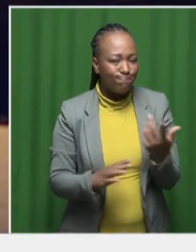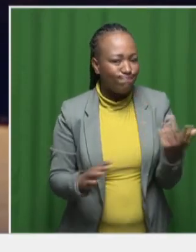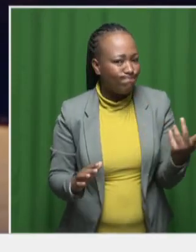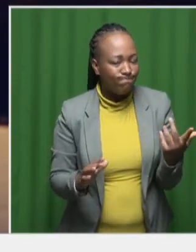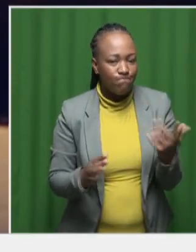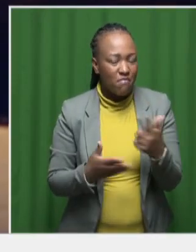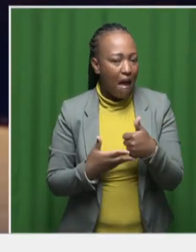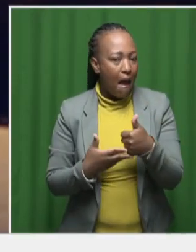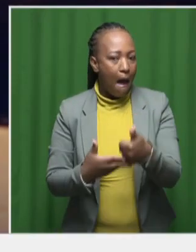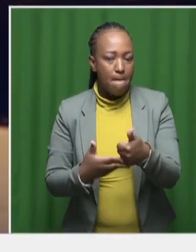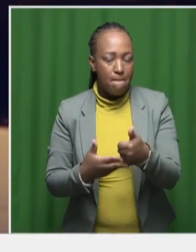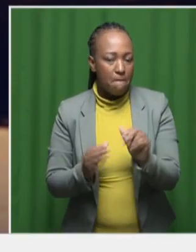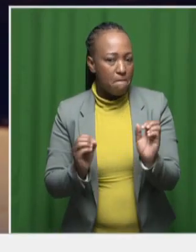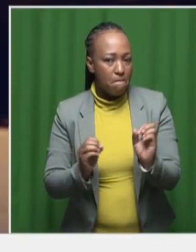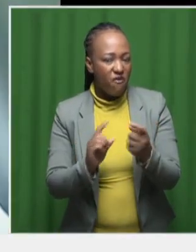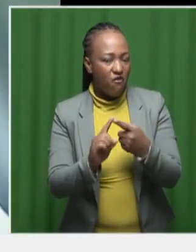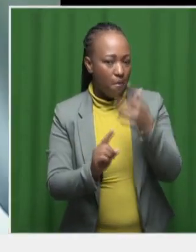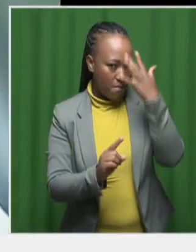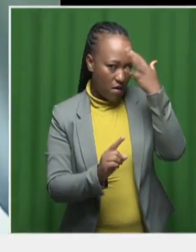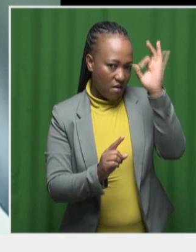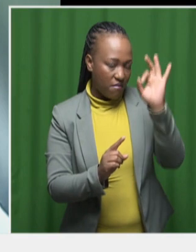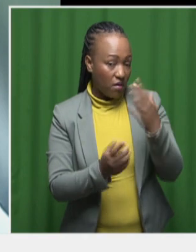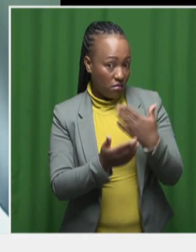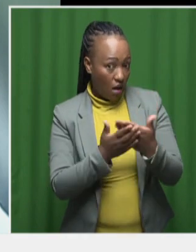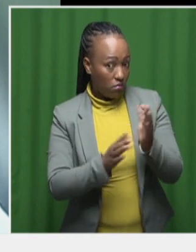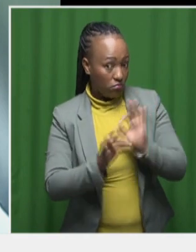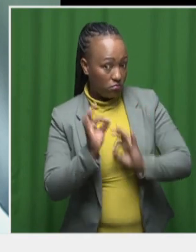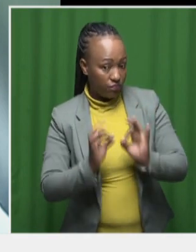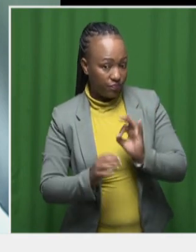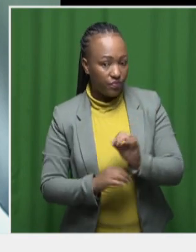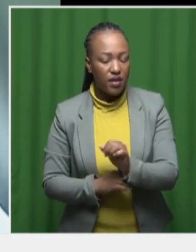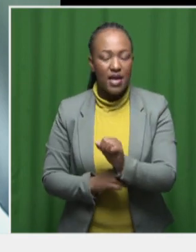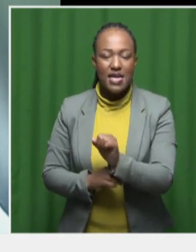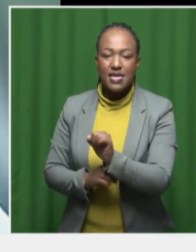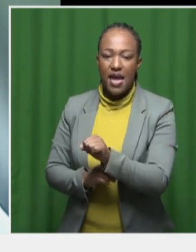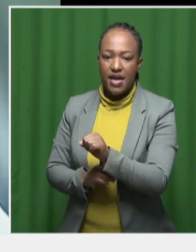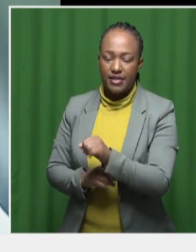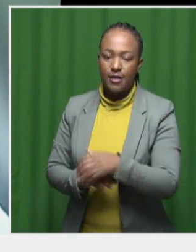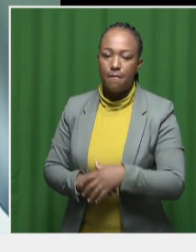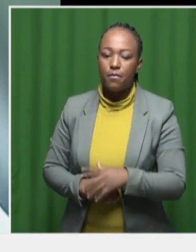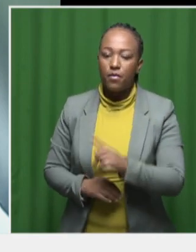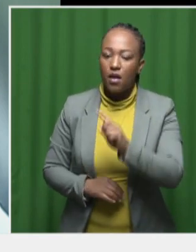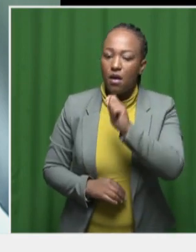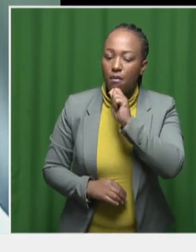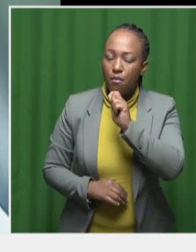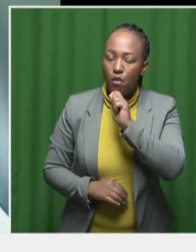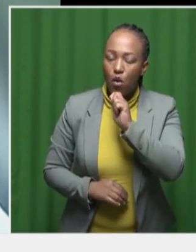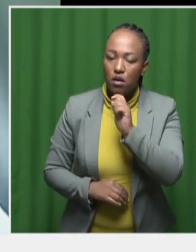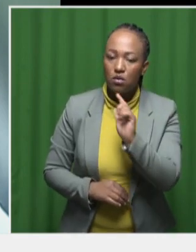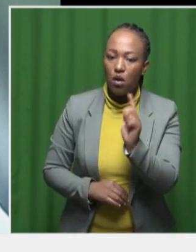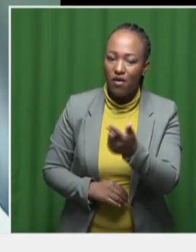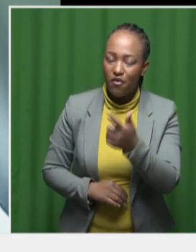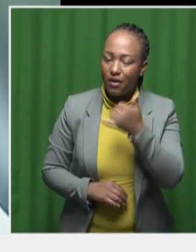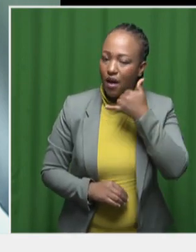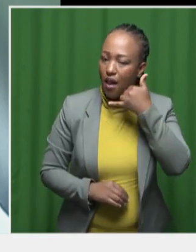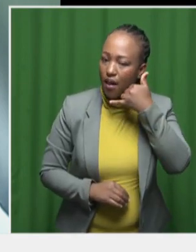now? Yes, I am, Leon. Well, firstly, I would like to say good morning to everyone. I'm sorry.